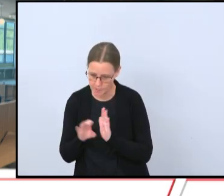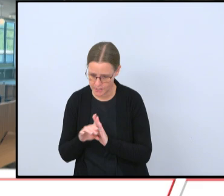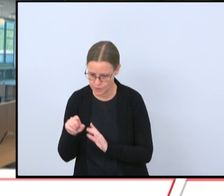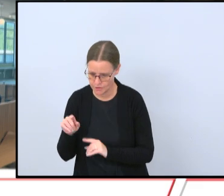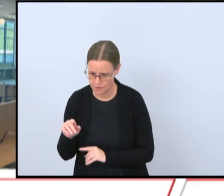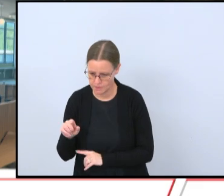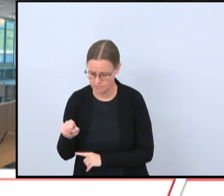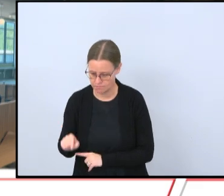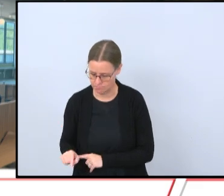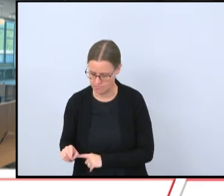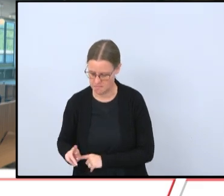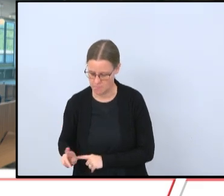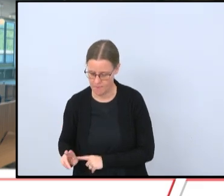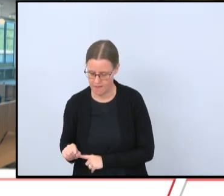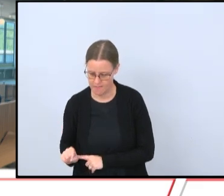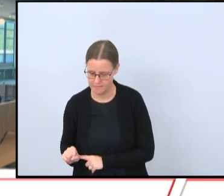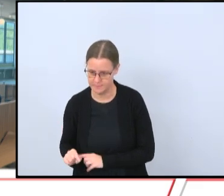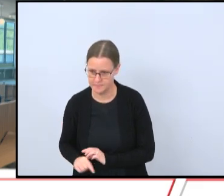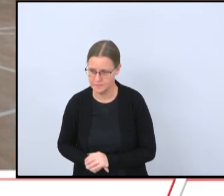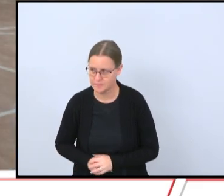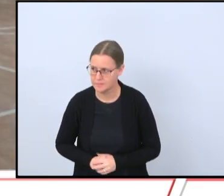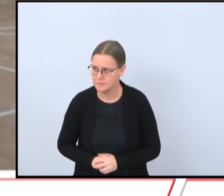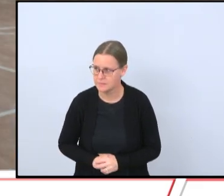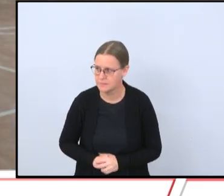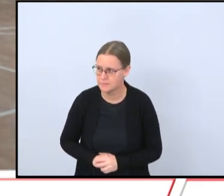library on the bottom right there.